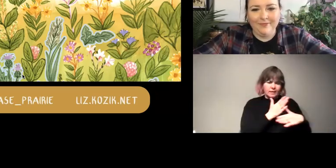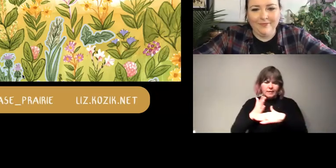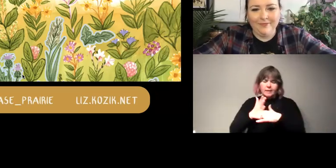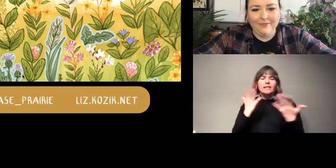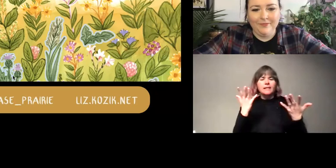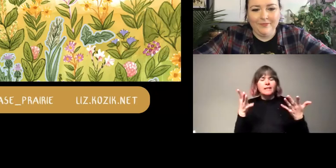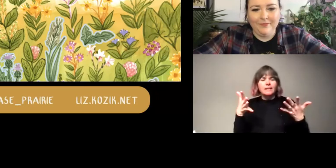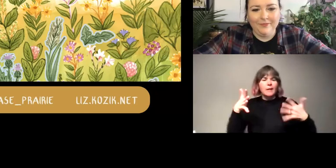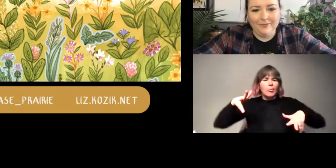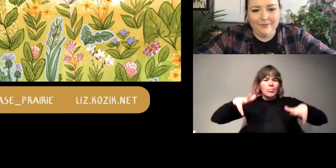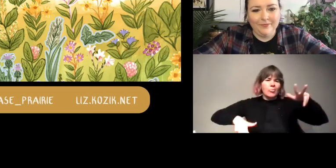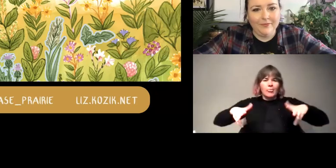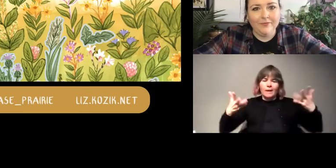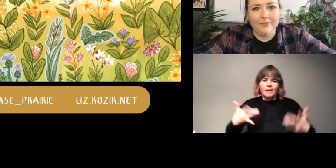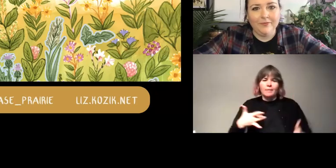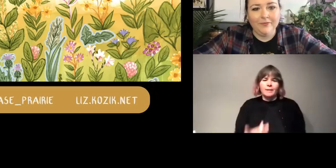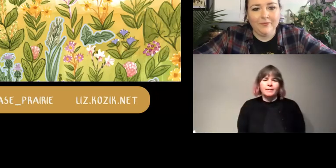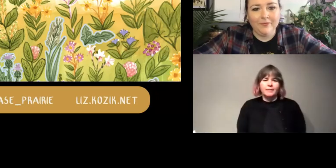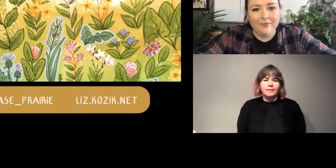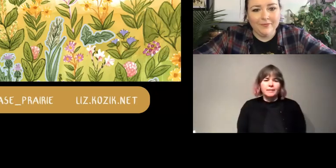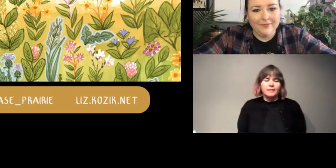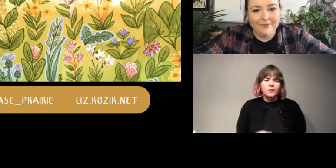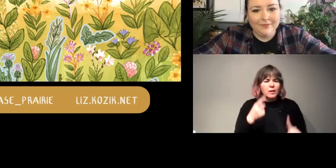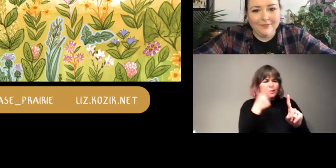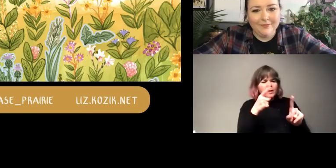And come on, you can behave.